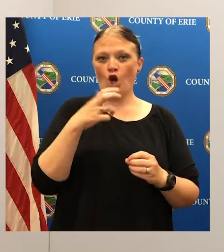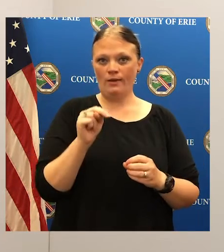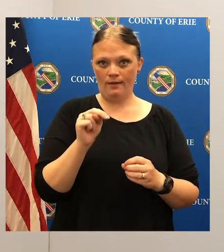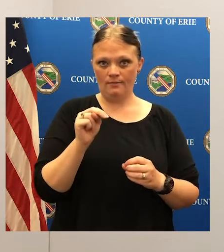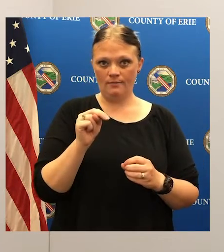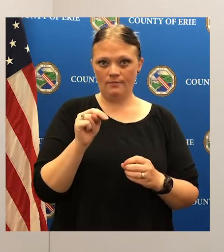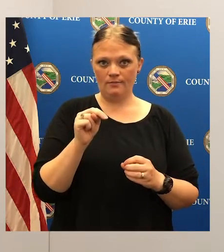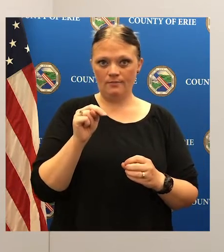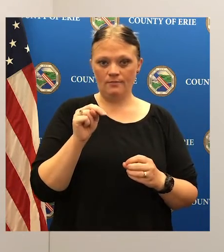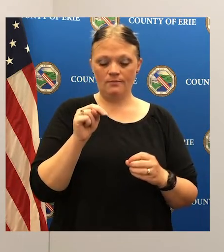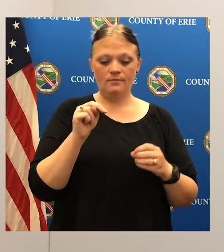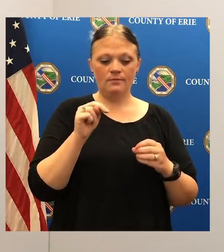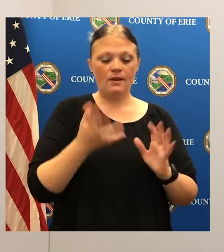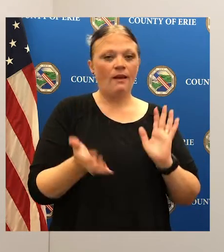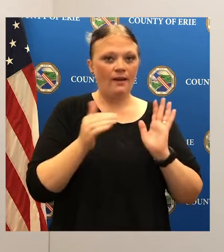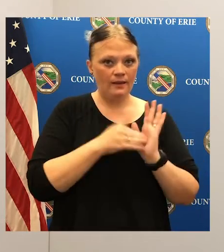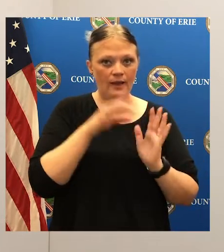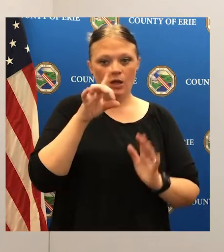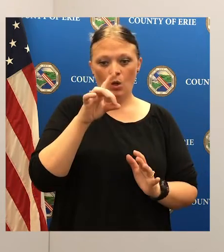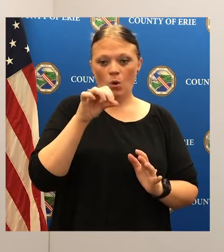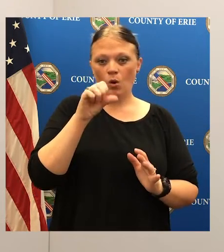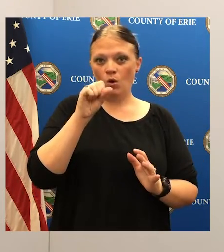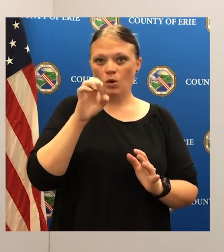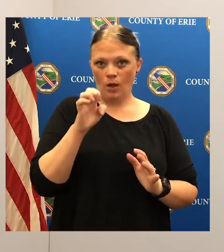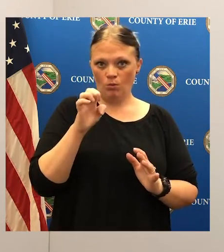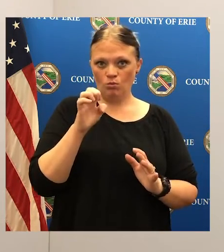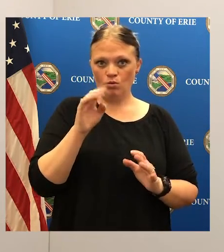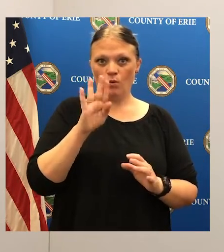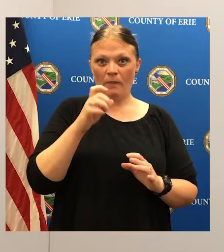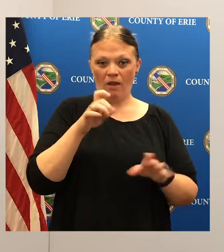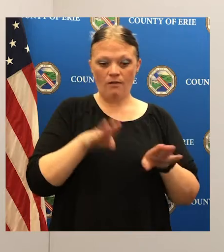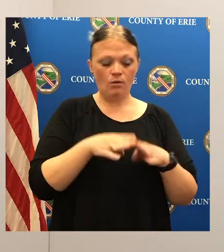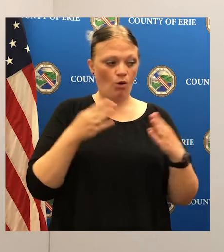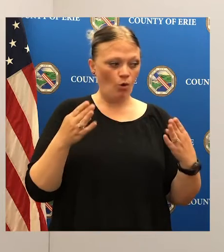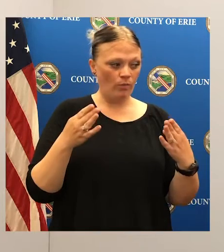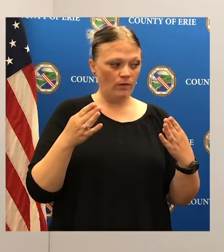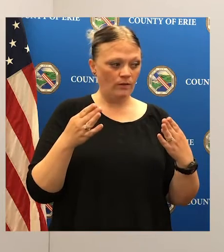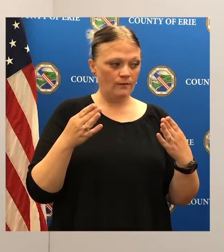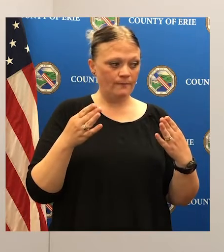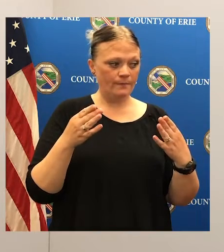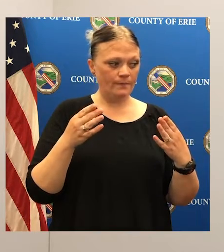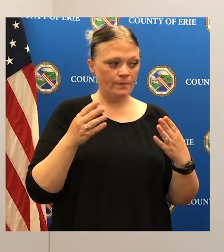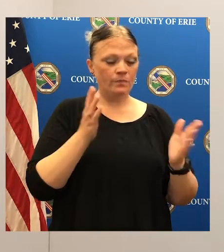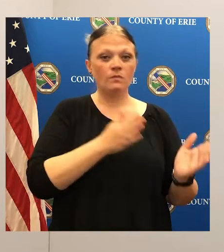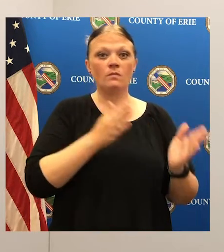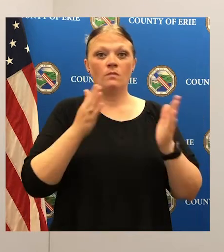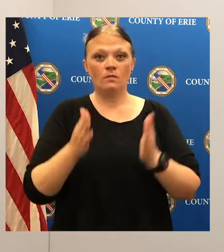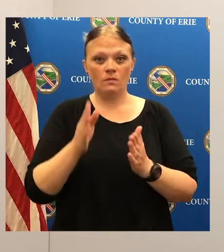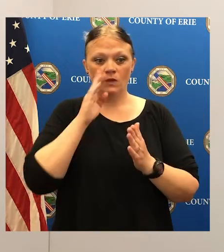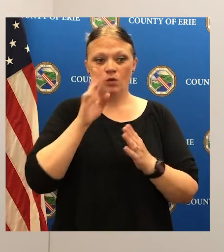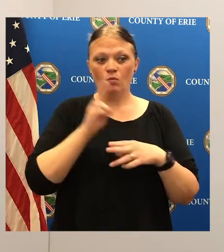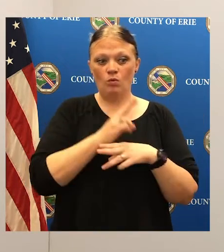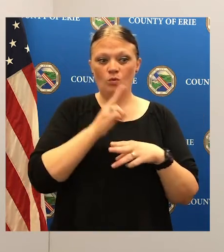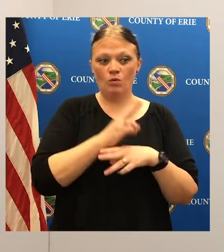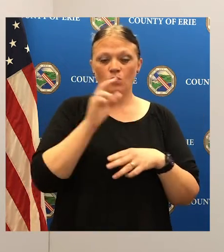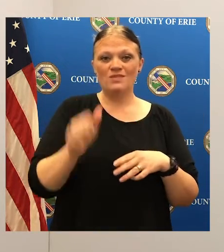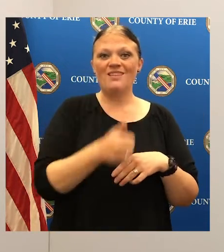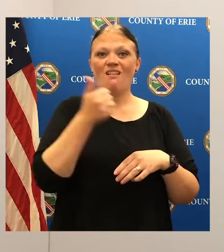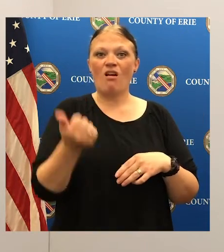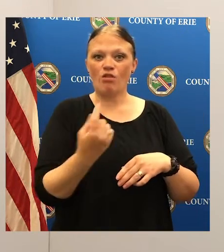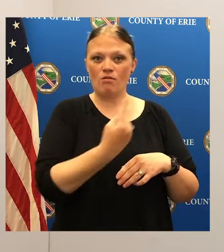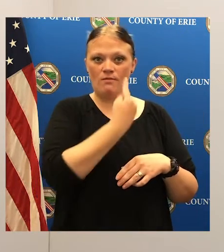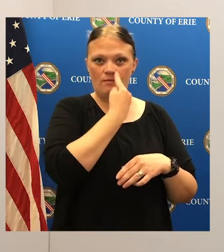Narcan. We're going to open up another dose. We're going to open up the package. This time, though, we're going to pick the